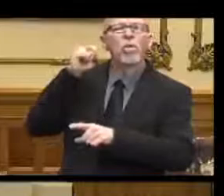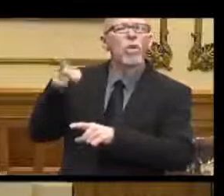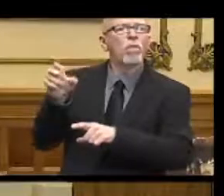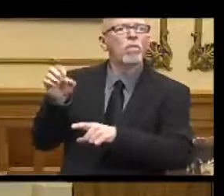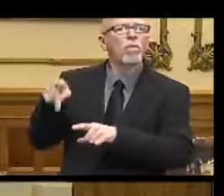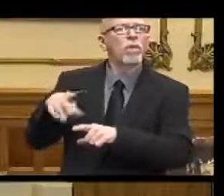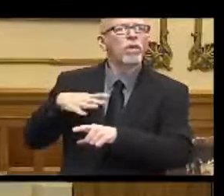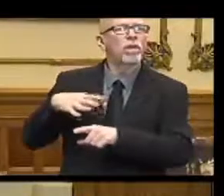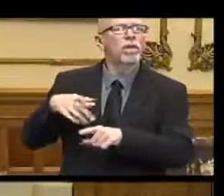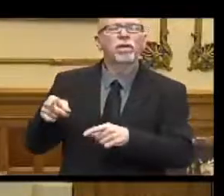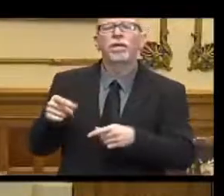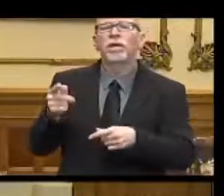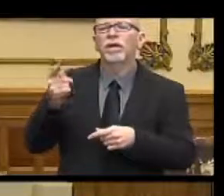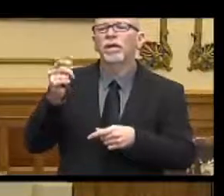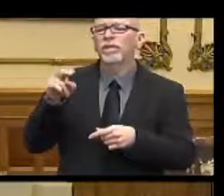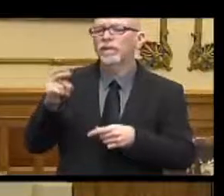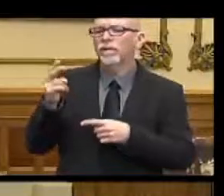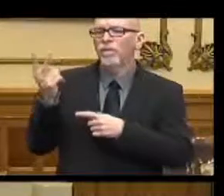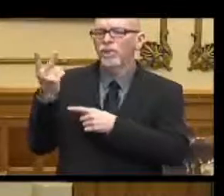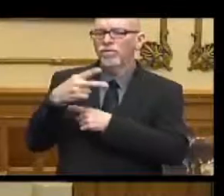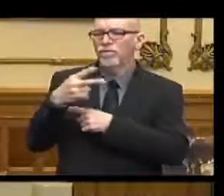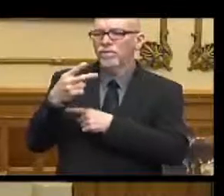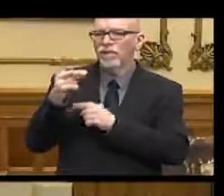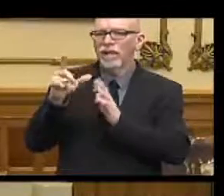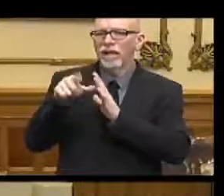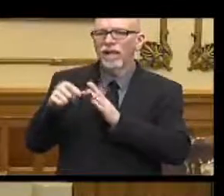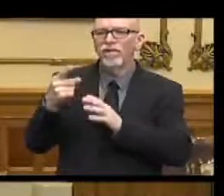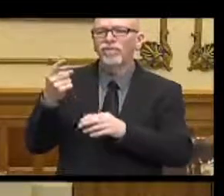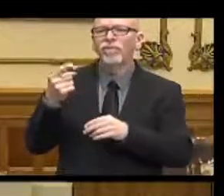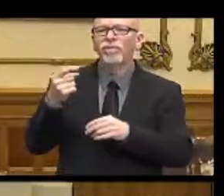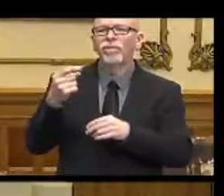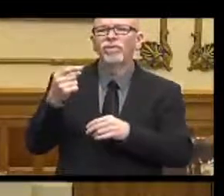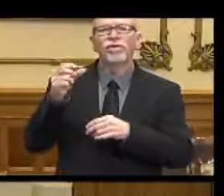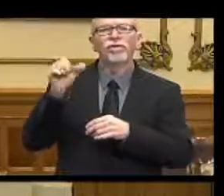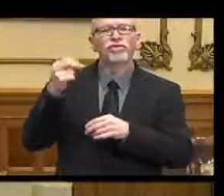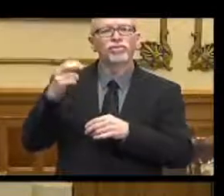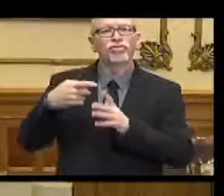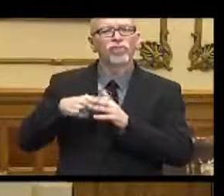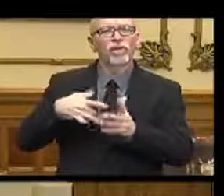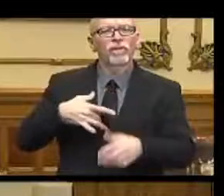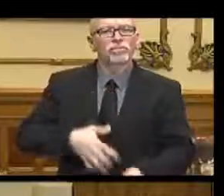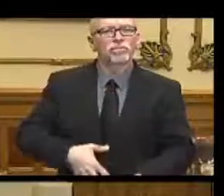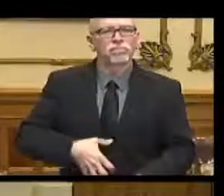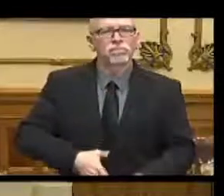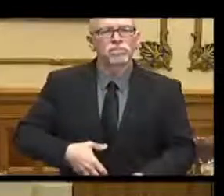a couple of days after, the one day she started getting